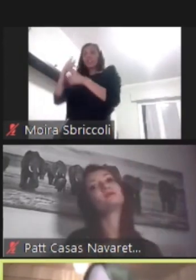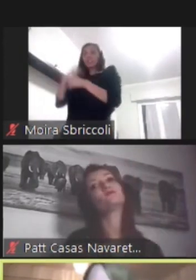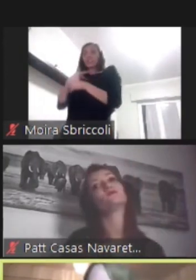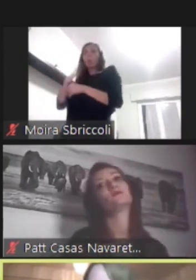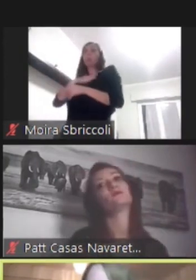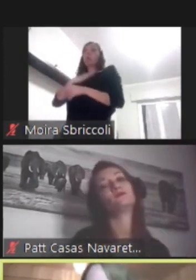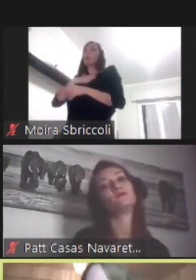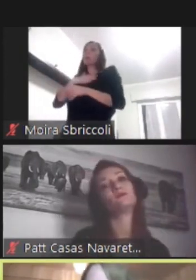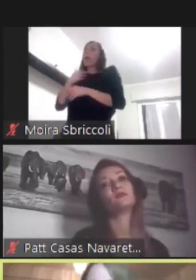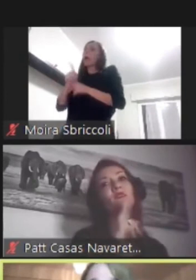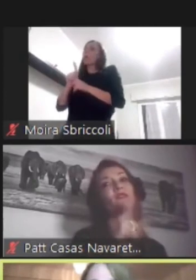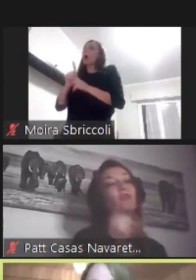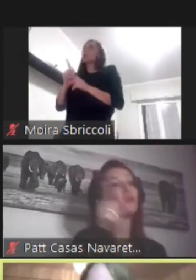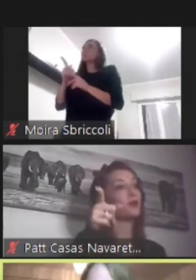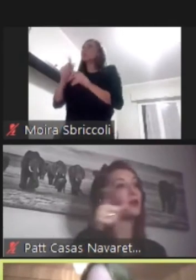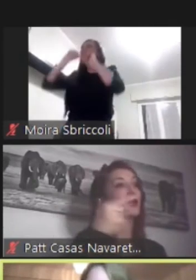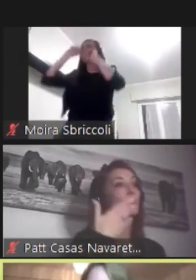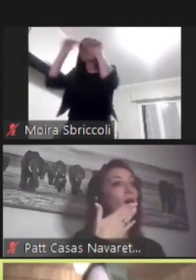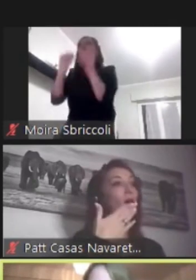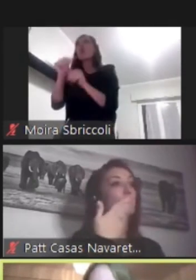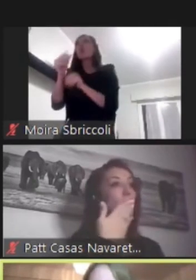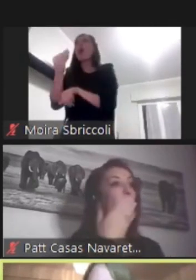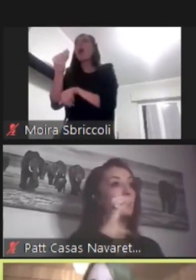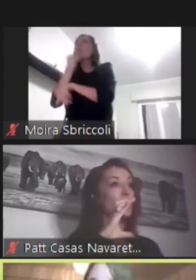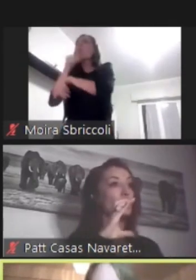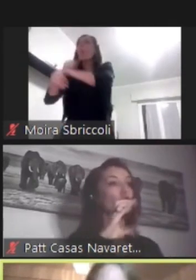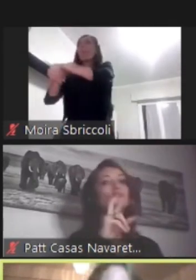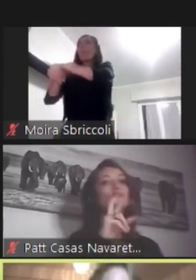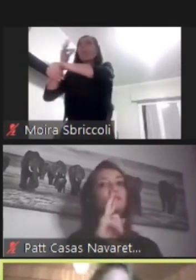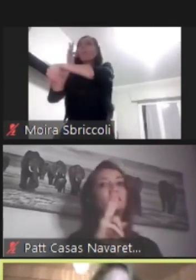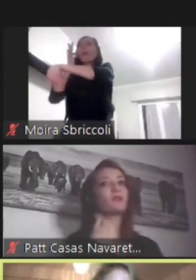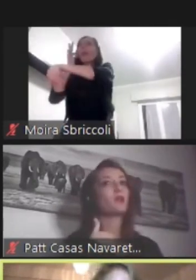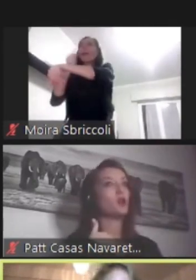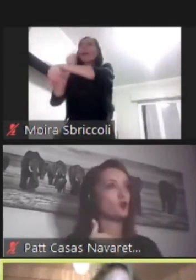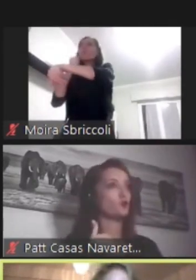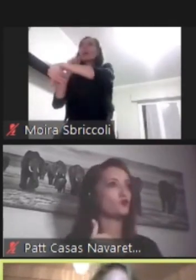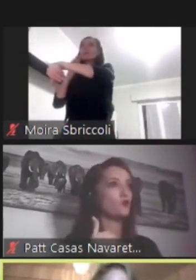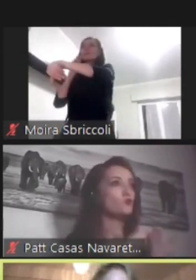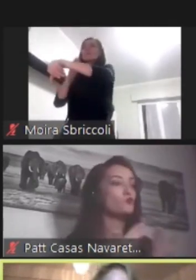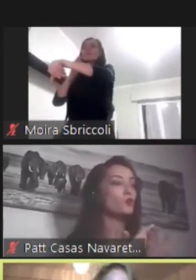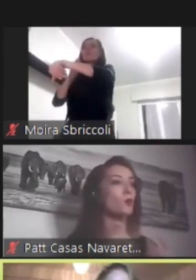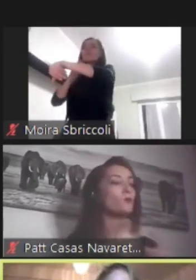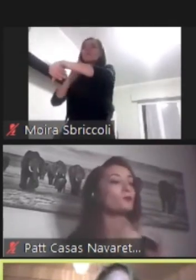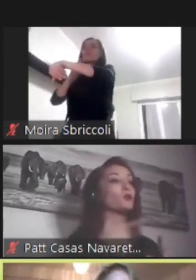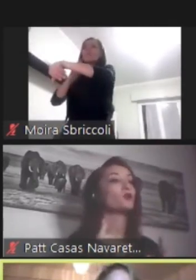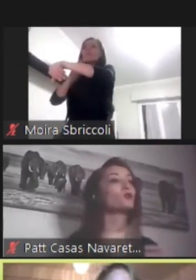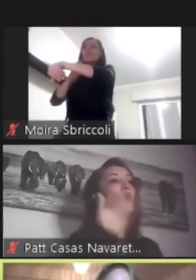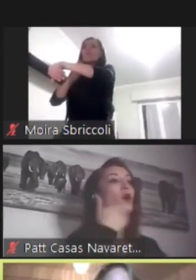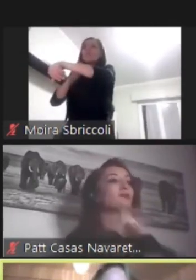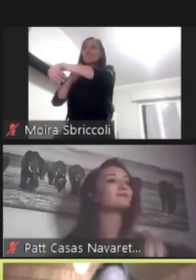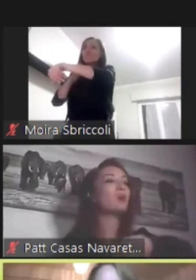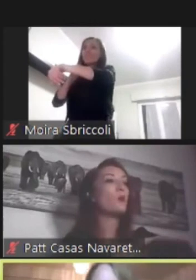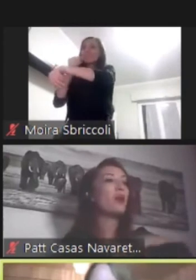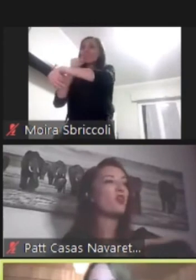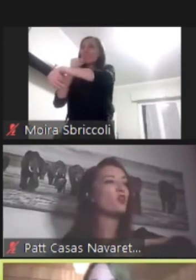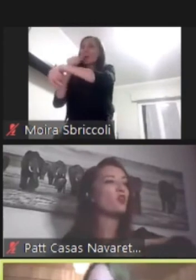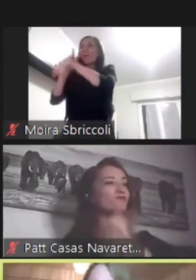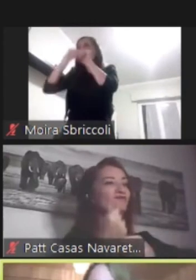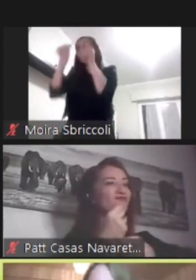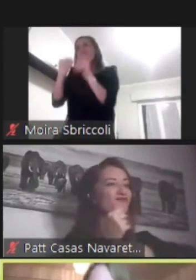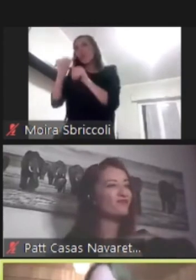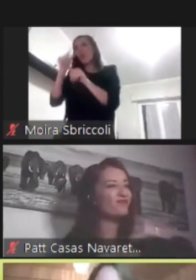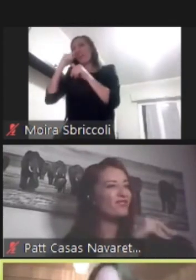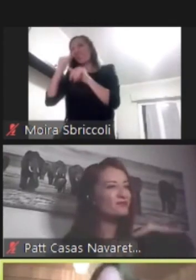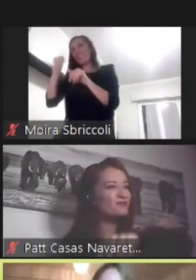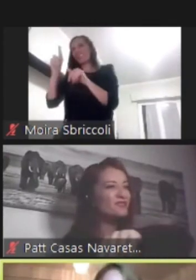So evening primrose oil is also fantastic for your hormones, okay? It's known for being